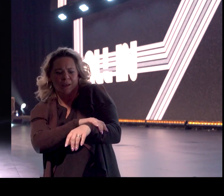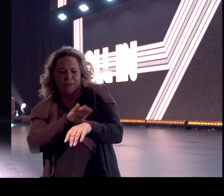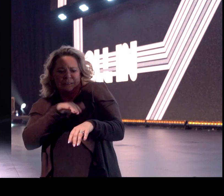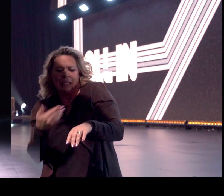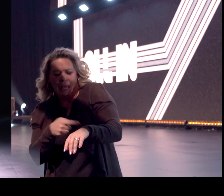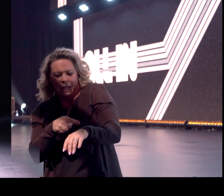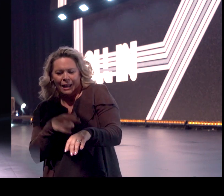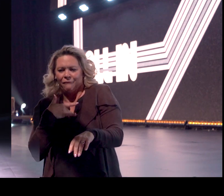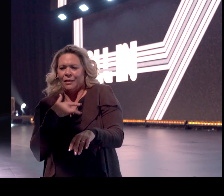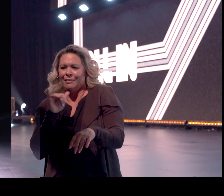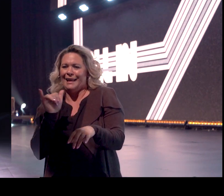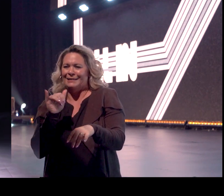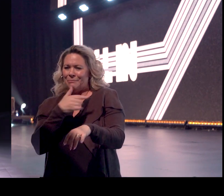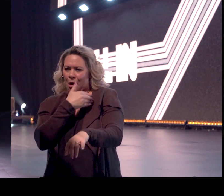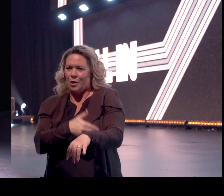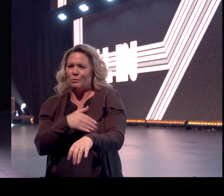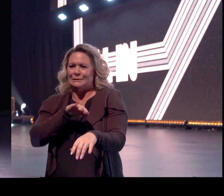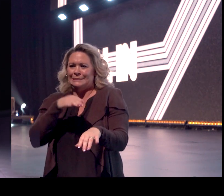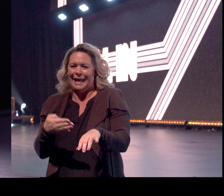it's dead.